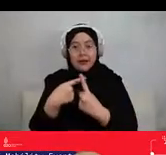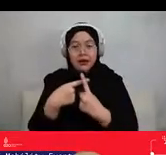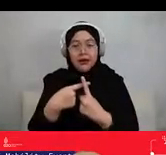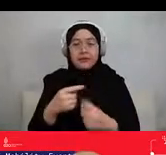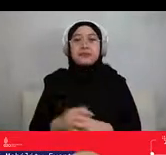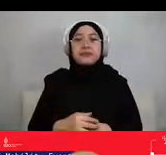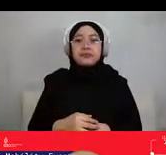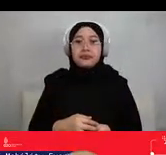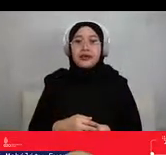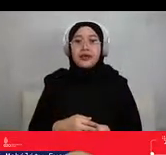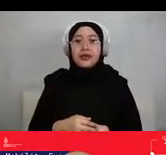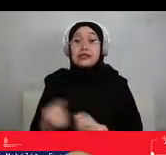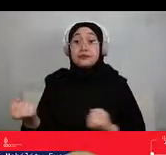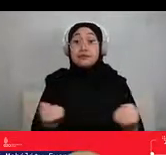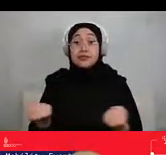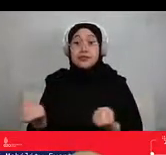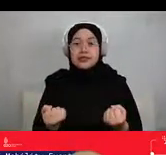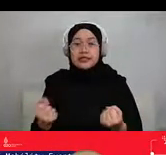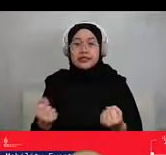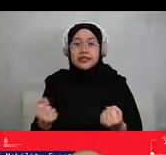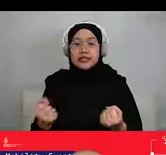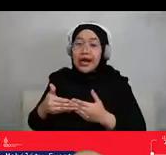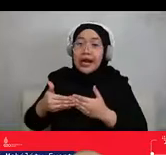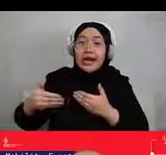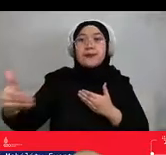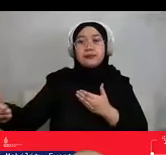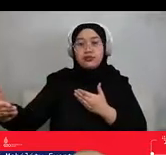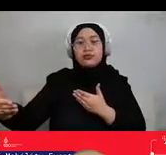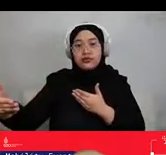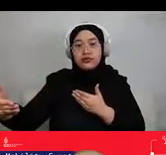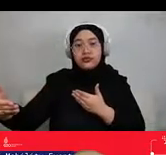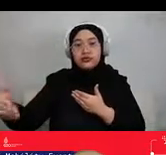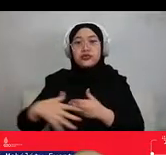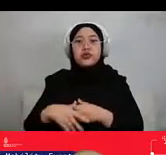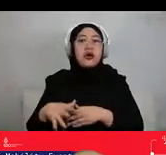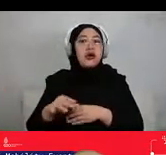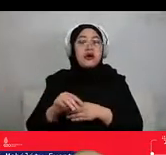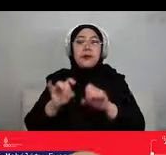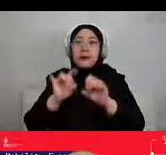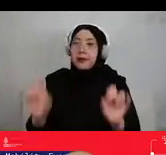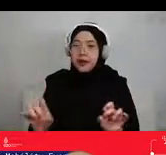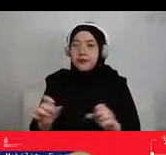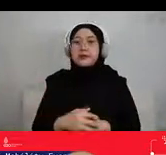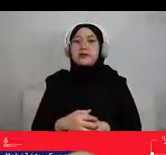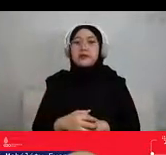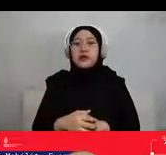size when we talk about fuel cell electric buses. The energy consumption or the